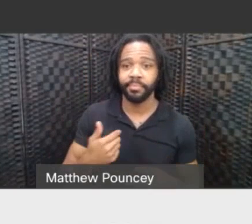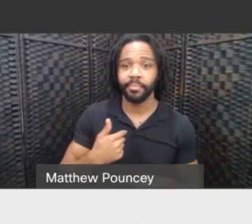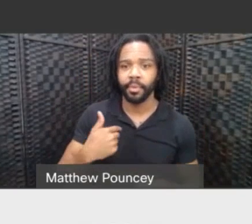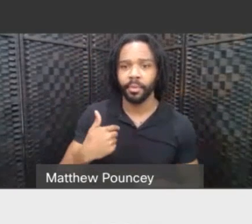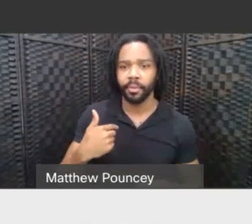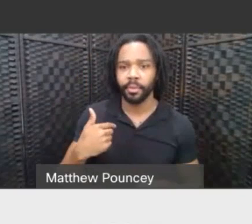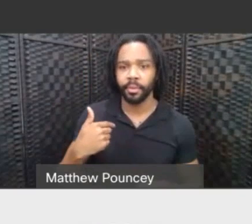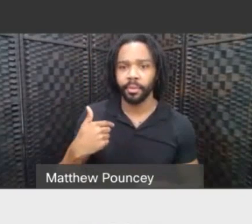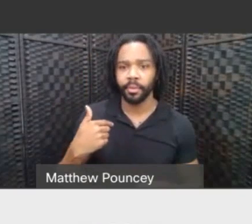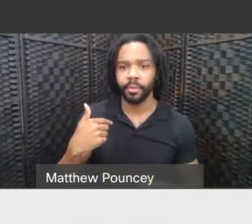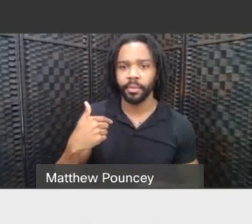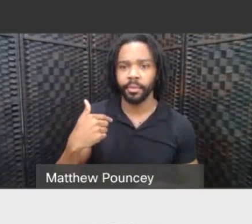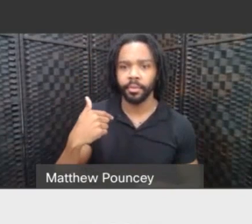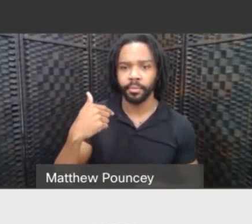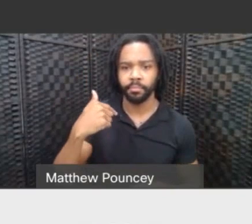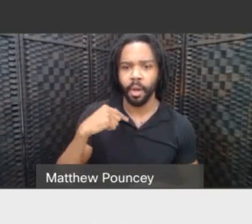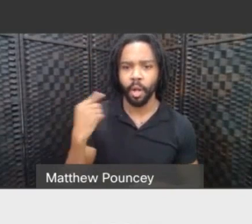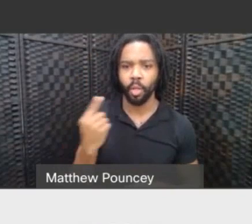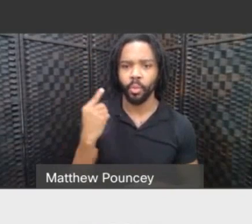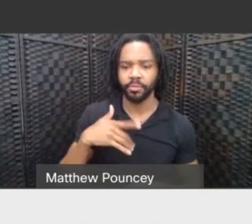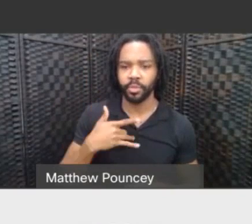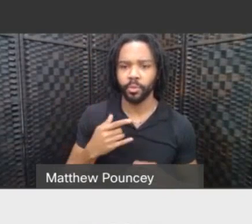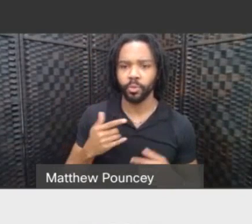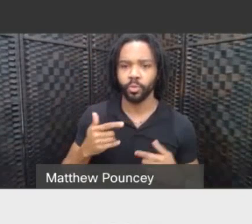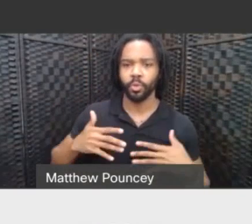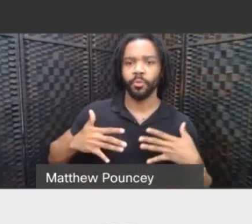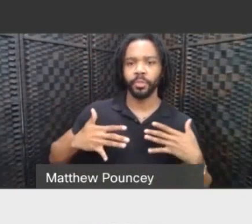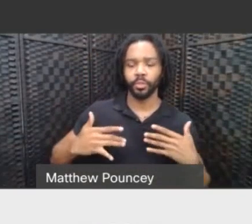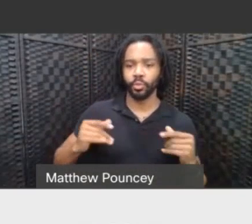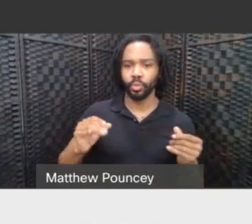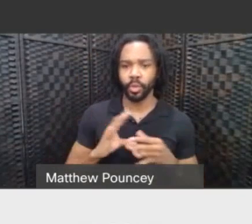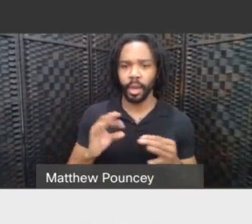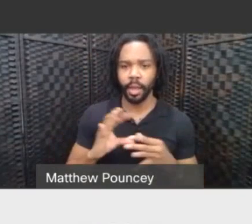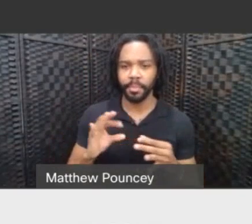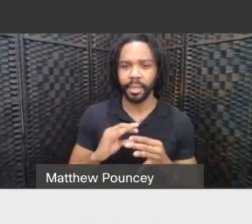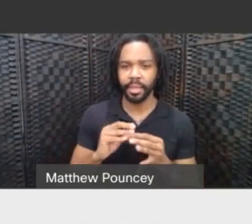always nervous to say anything about the